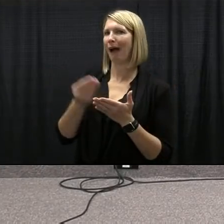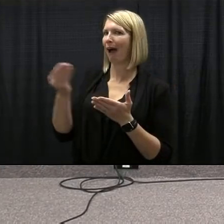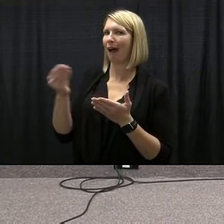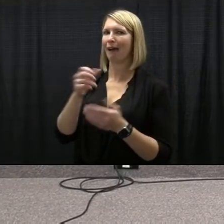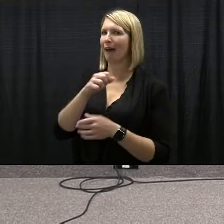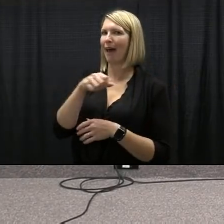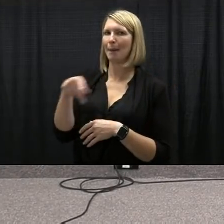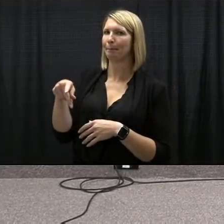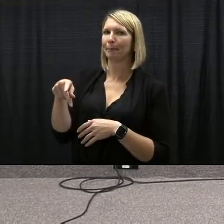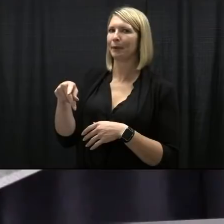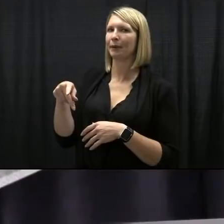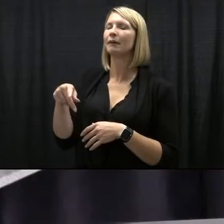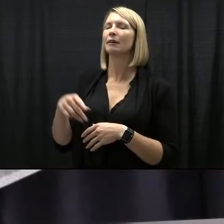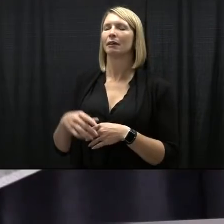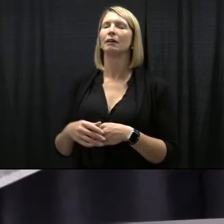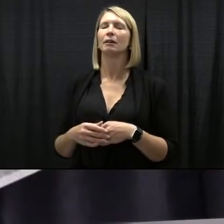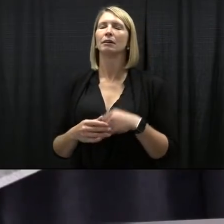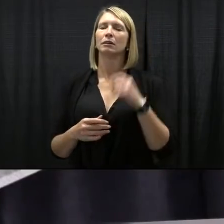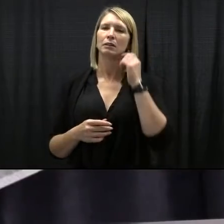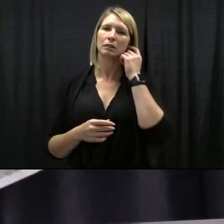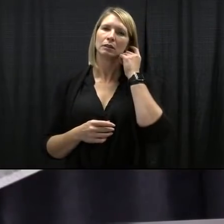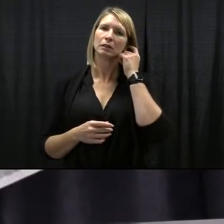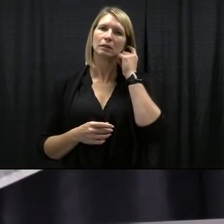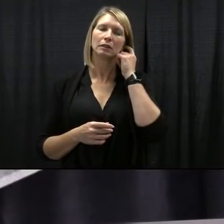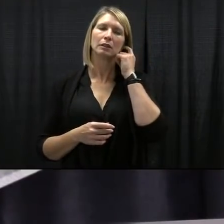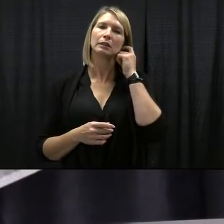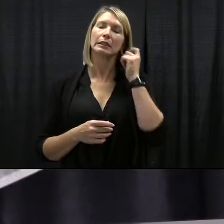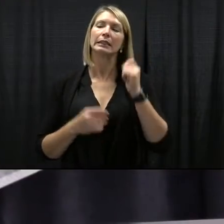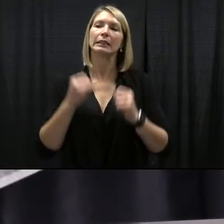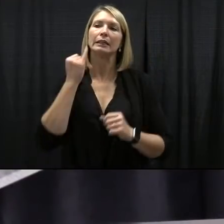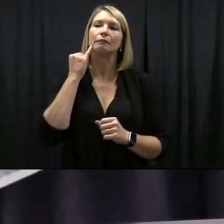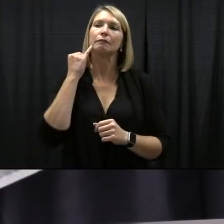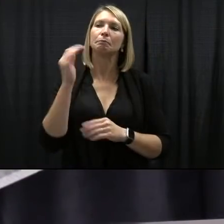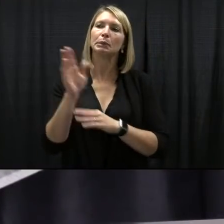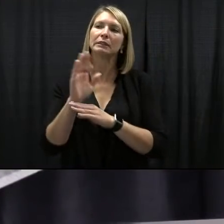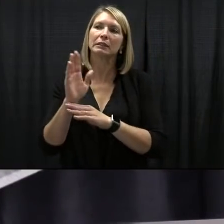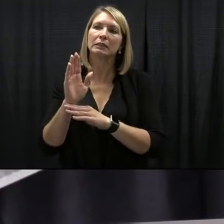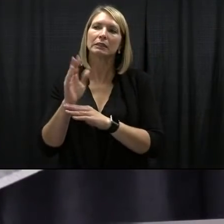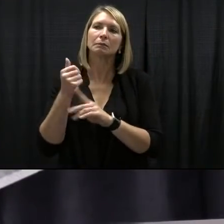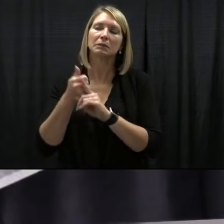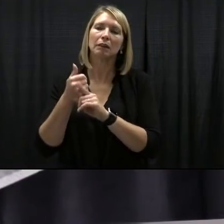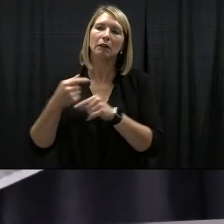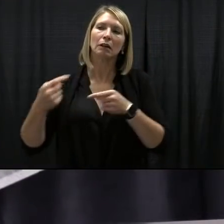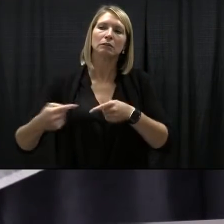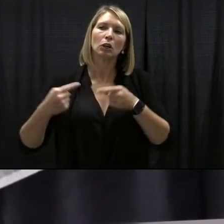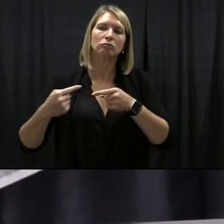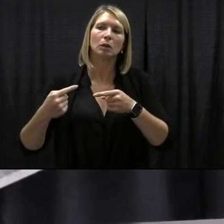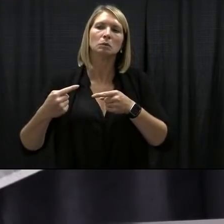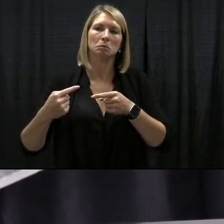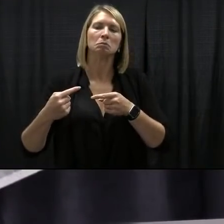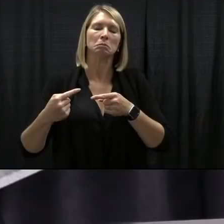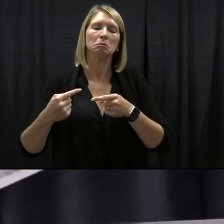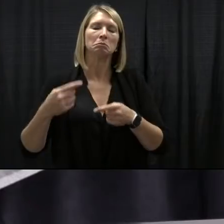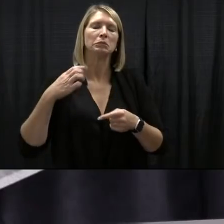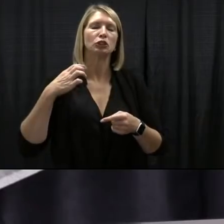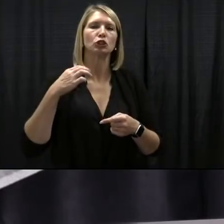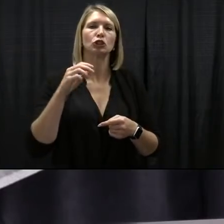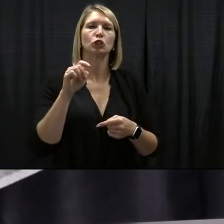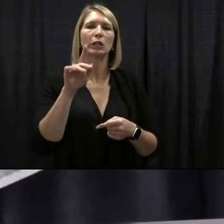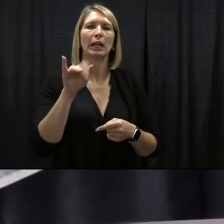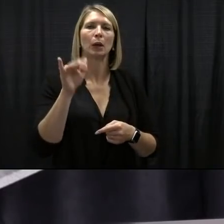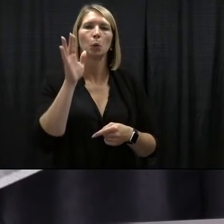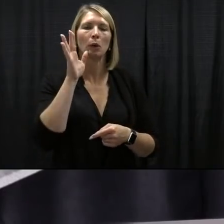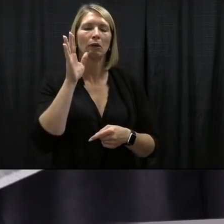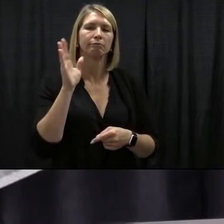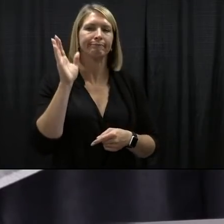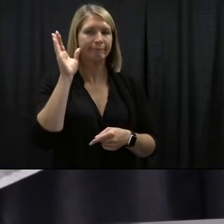are specific issues to particular businesses, I'm sure Minister Studley will certainly flesh that out in the next week or